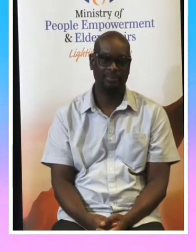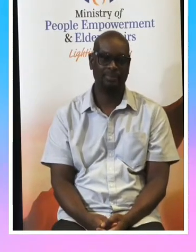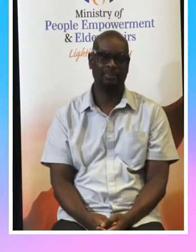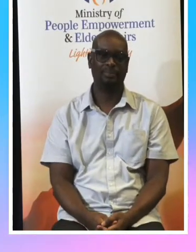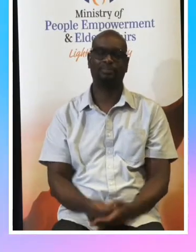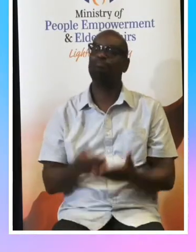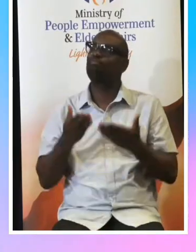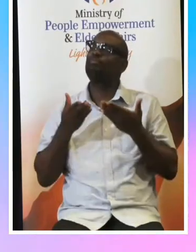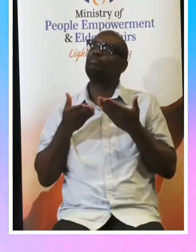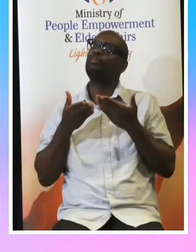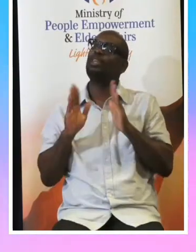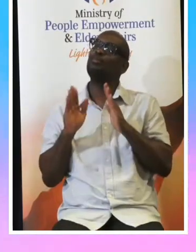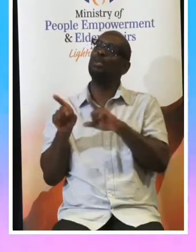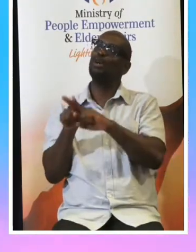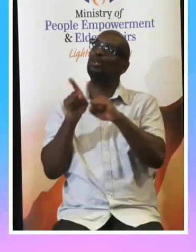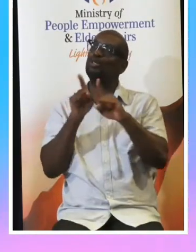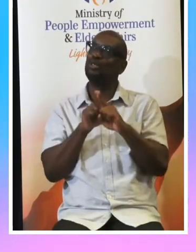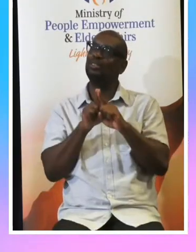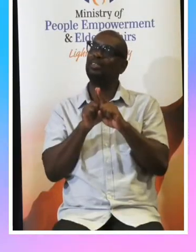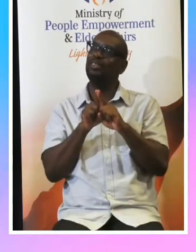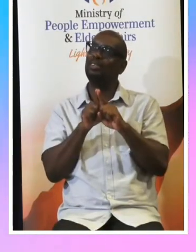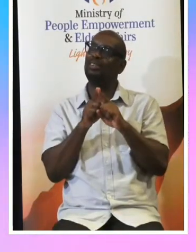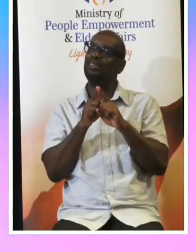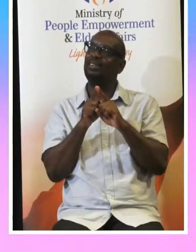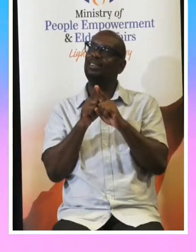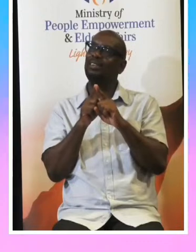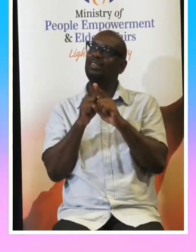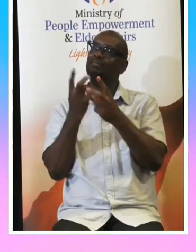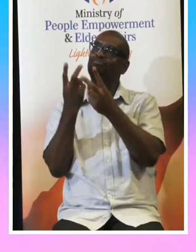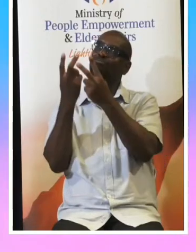Allow me to flick back to